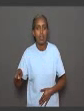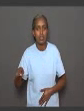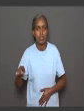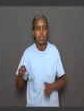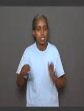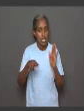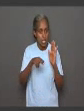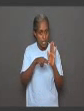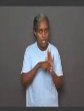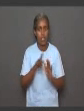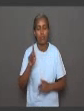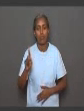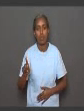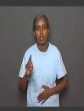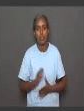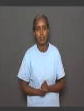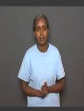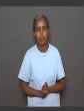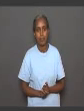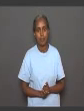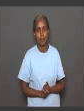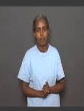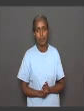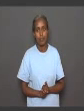axis is -1.